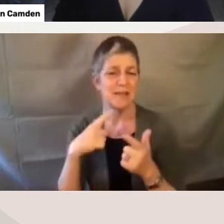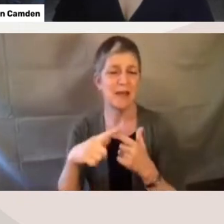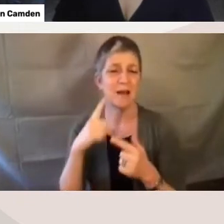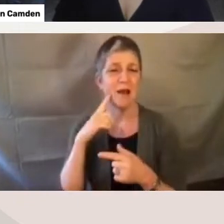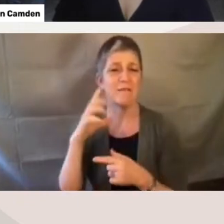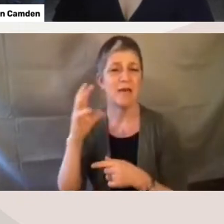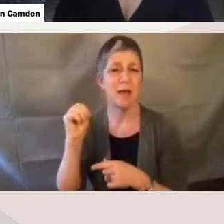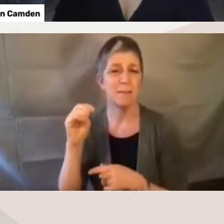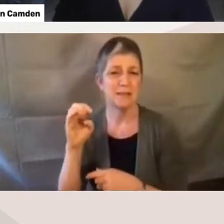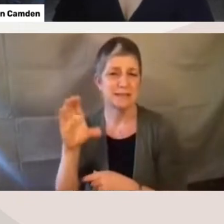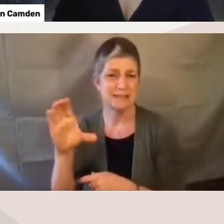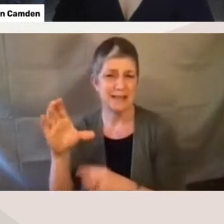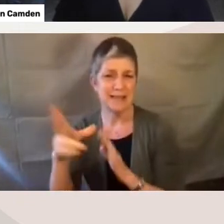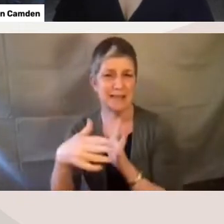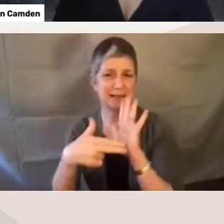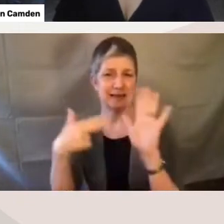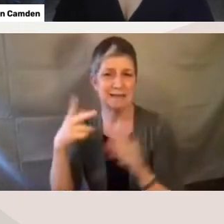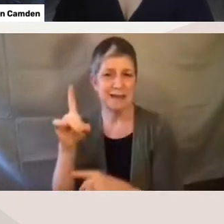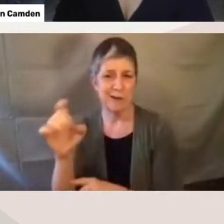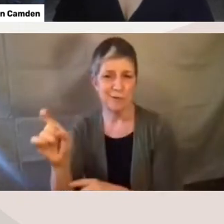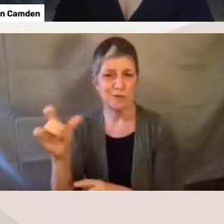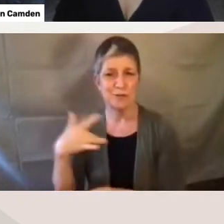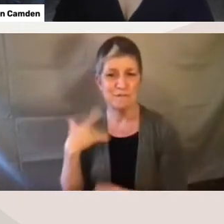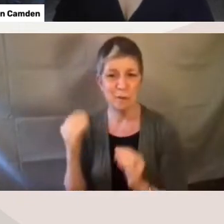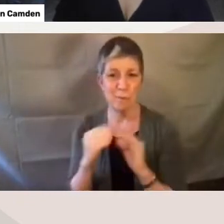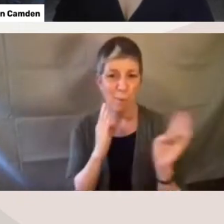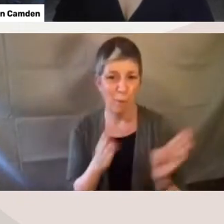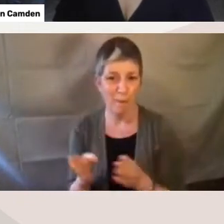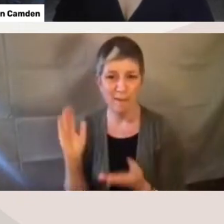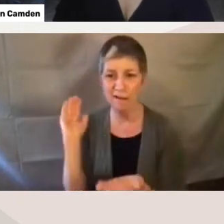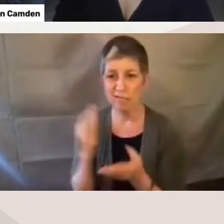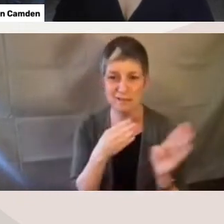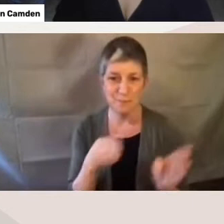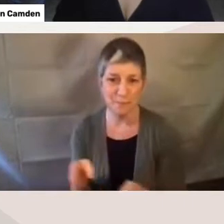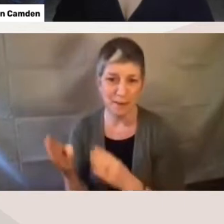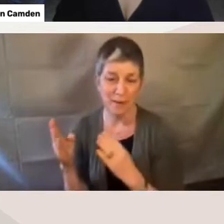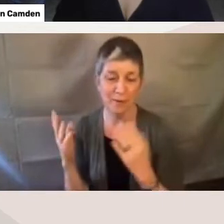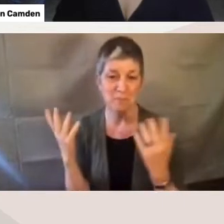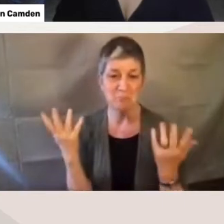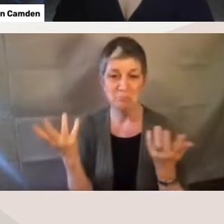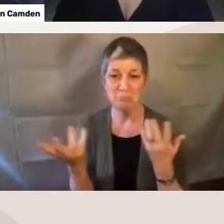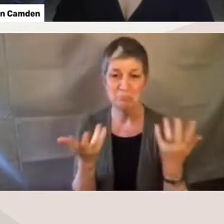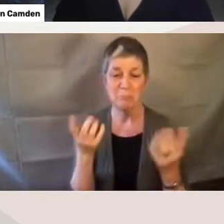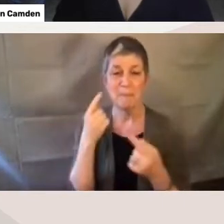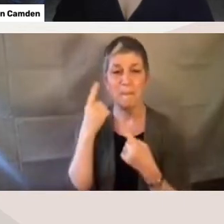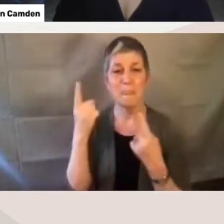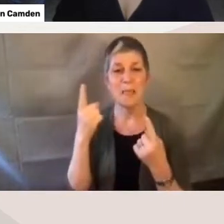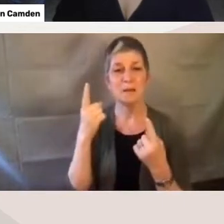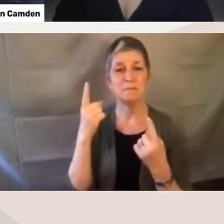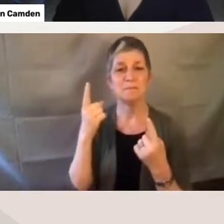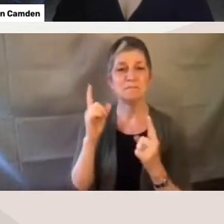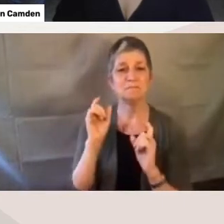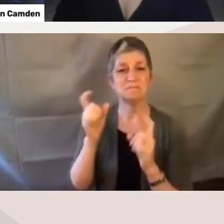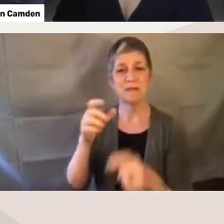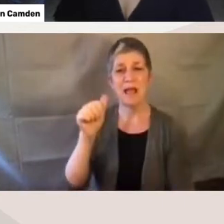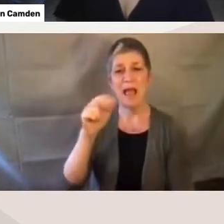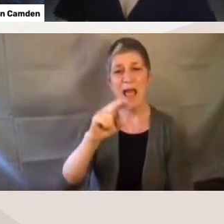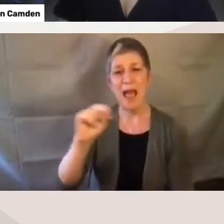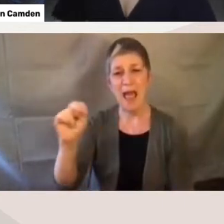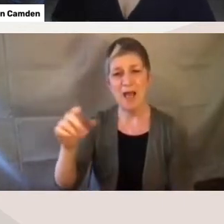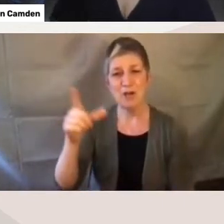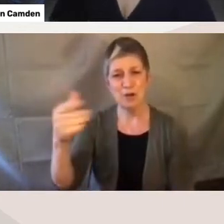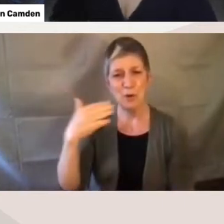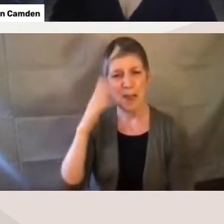you? Did you feel more prepared, less prepared? Um, I think I'll address that to you, Anne. I think you had